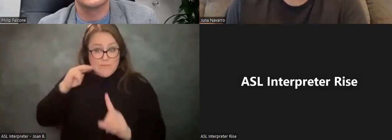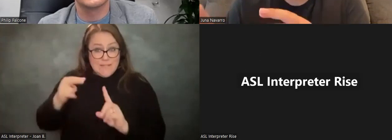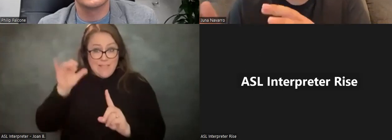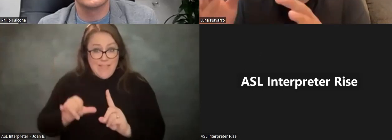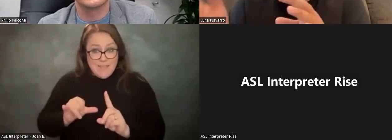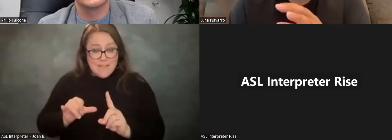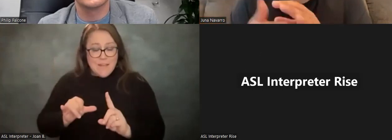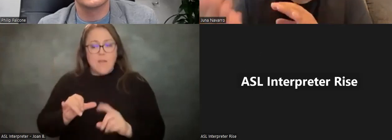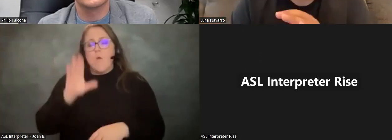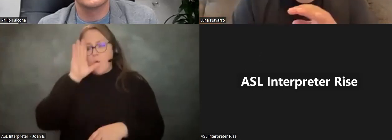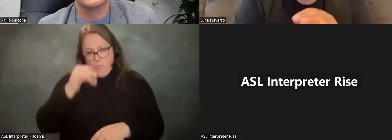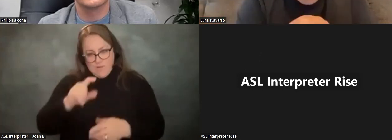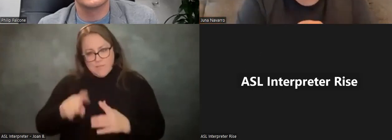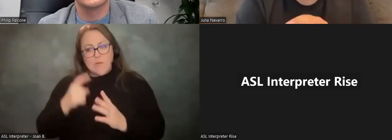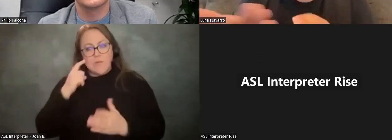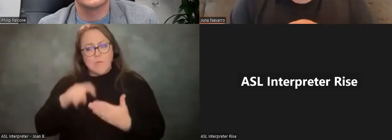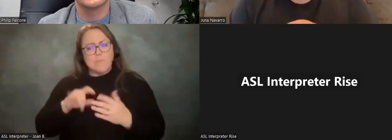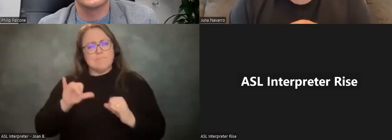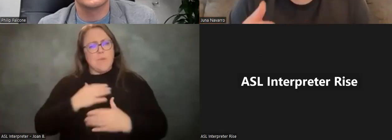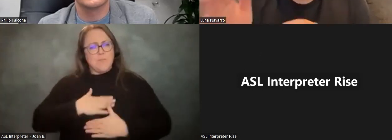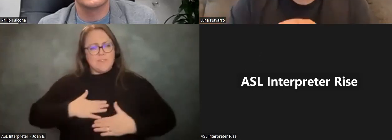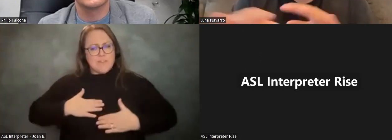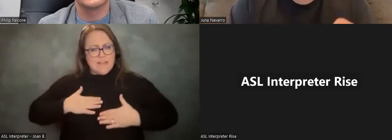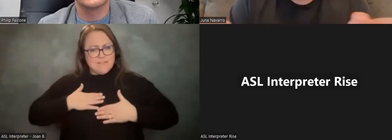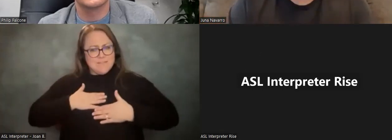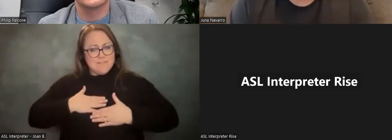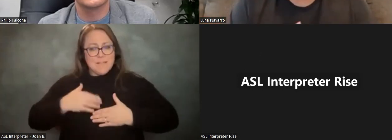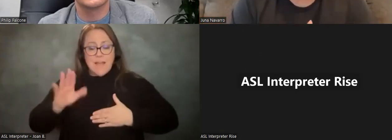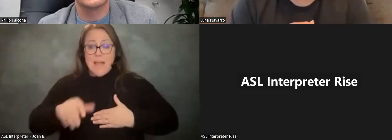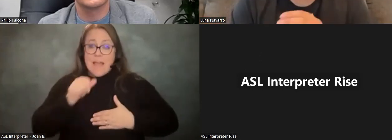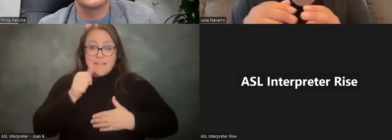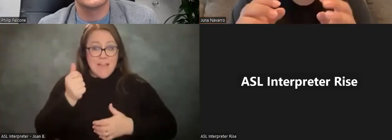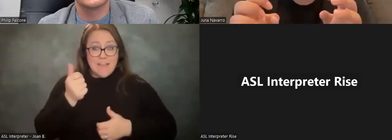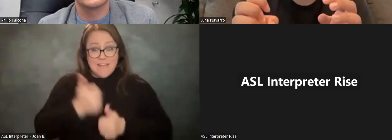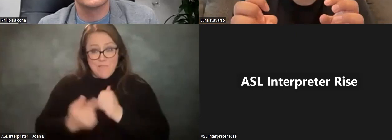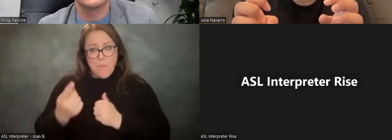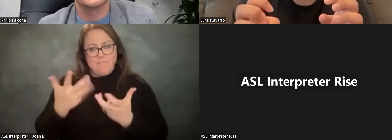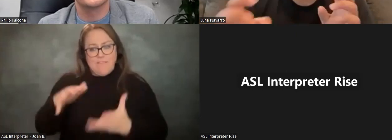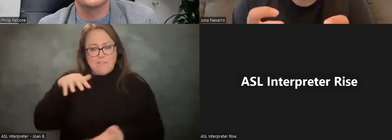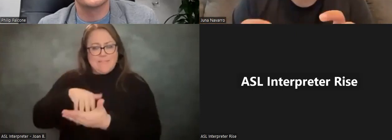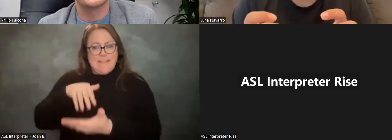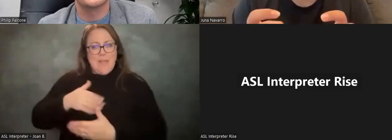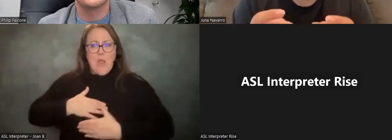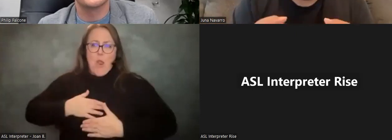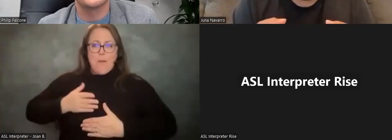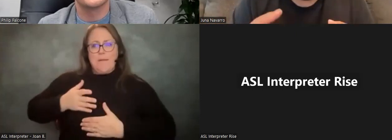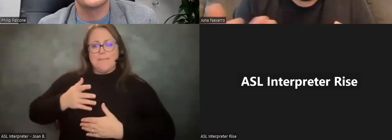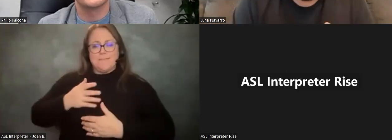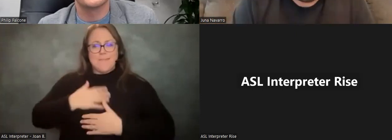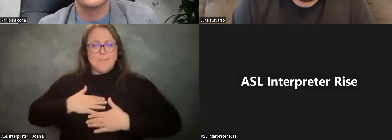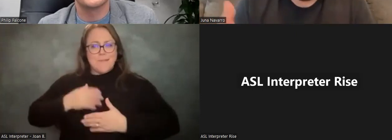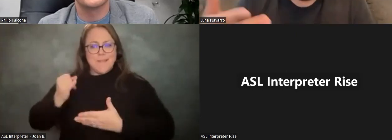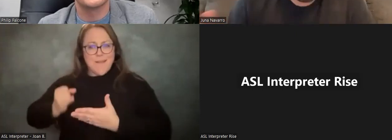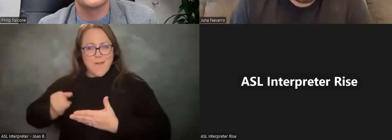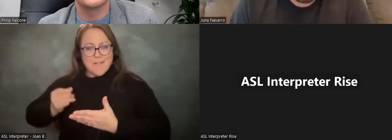begin to also have a little bit of art appreciation, so like not everyone has taken art appreciation, but like there's a lot of power in just like